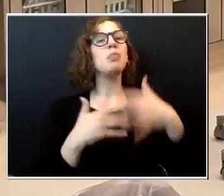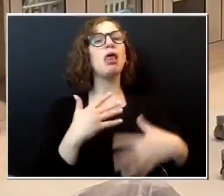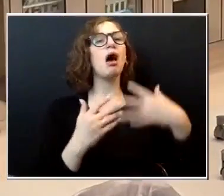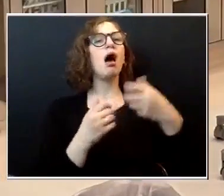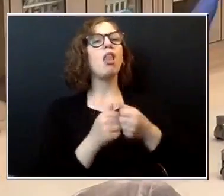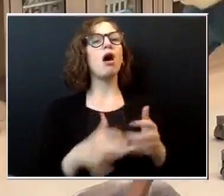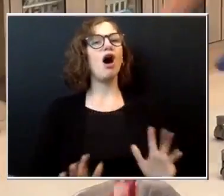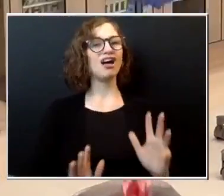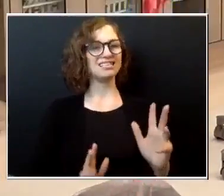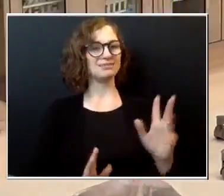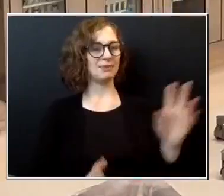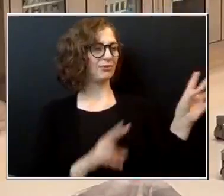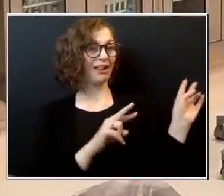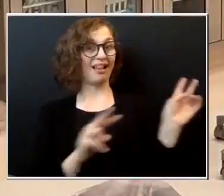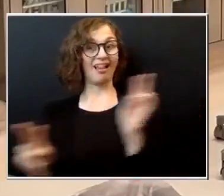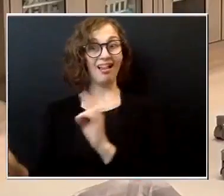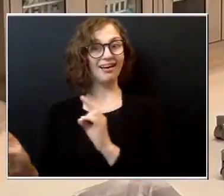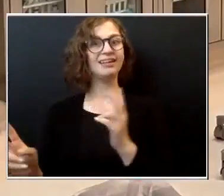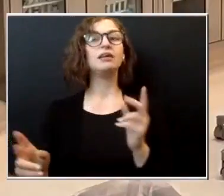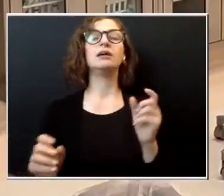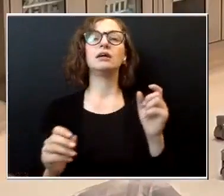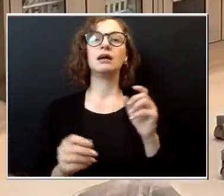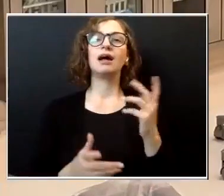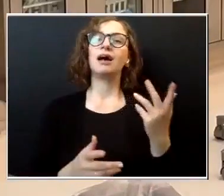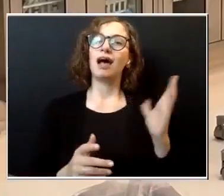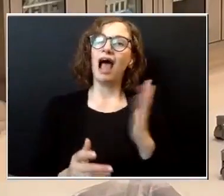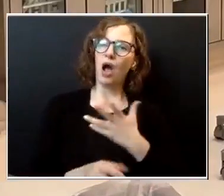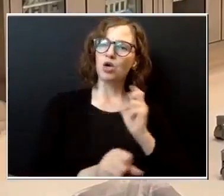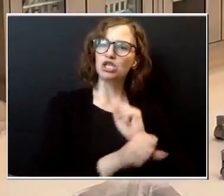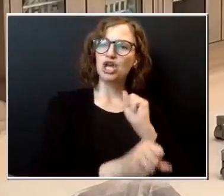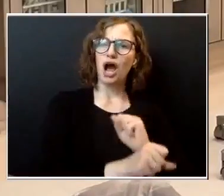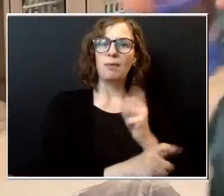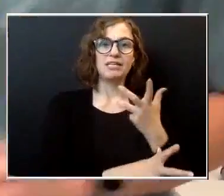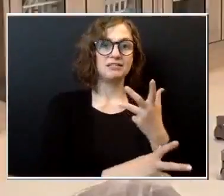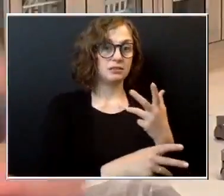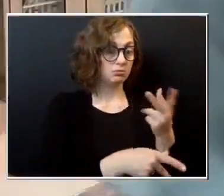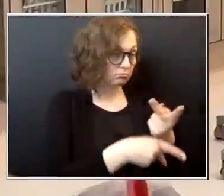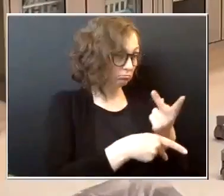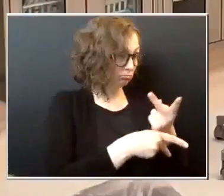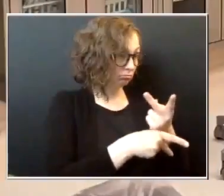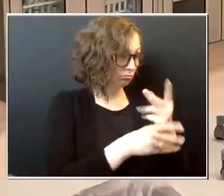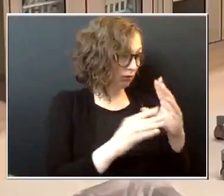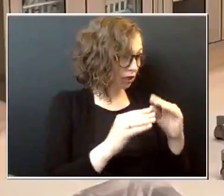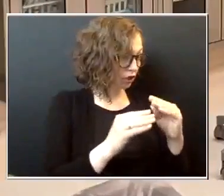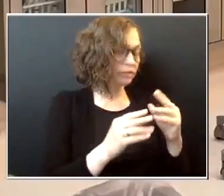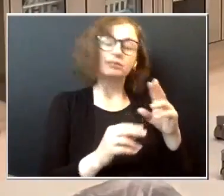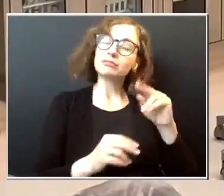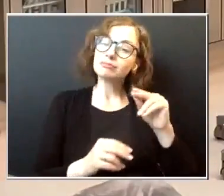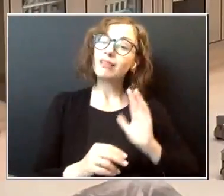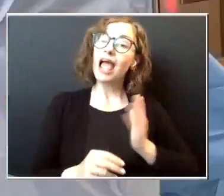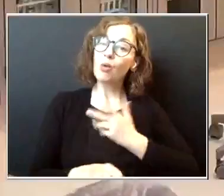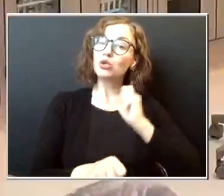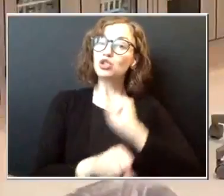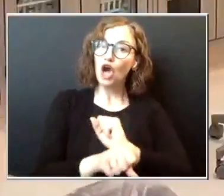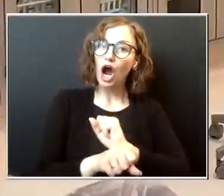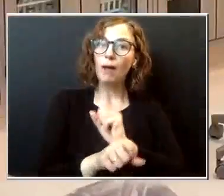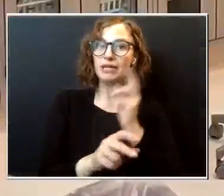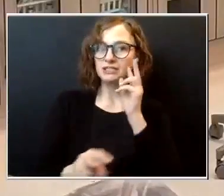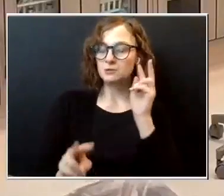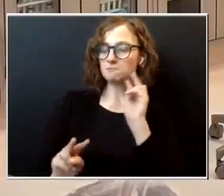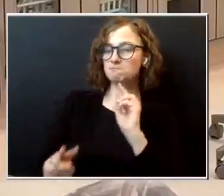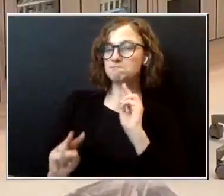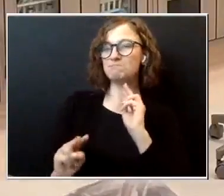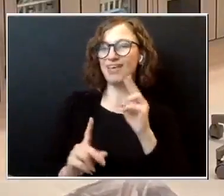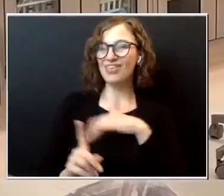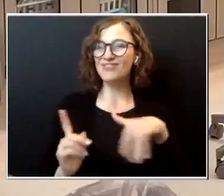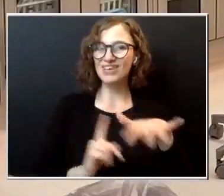biohazardous sponges. Our job is to be attentive to the field. So on the left side, we're seeing this stacking you were talking about, where You got something it. can be missed.